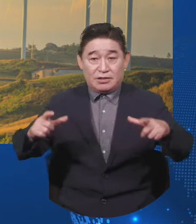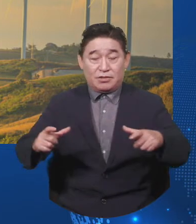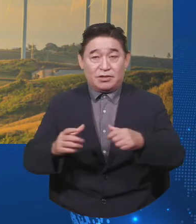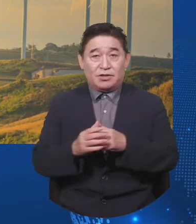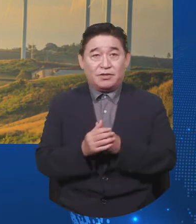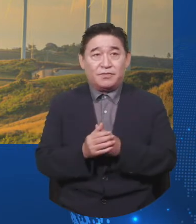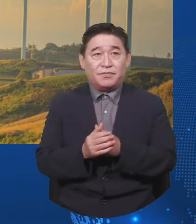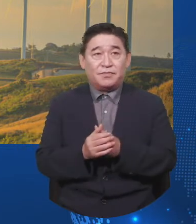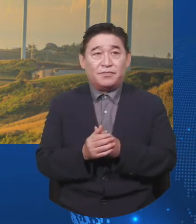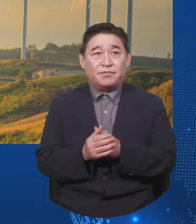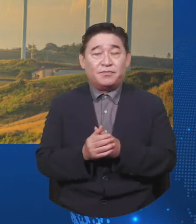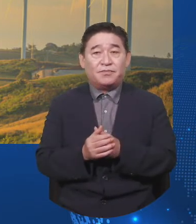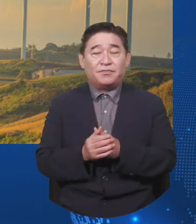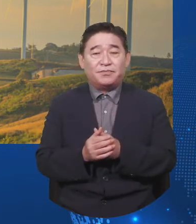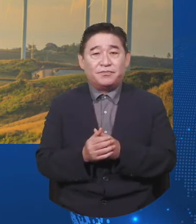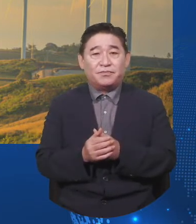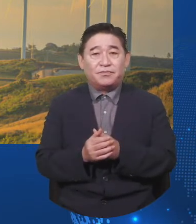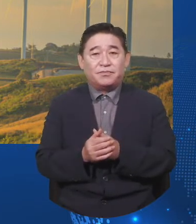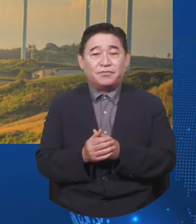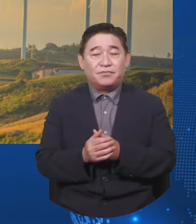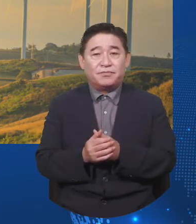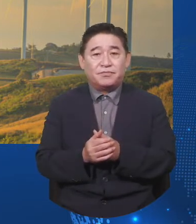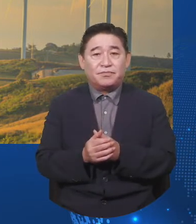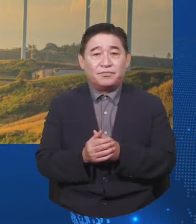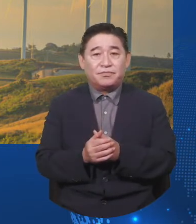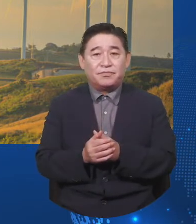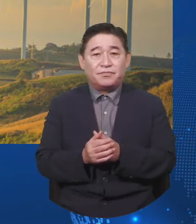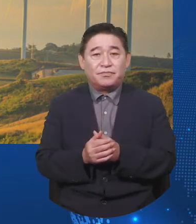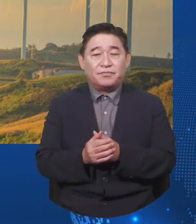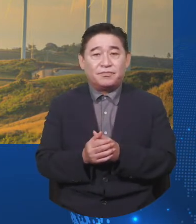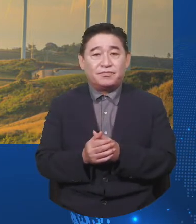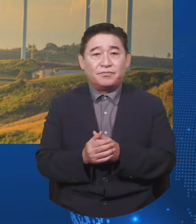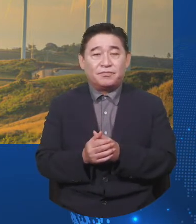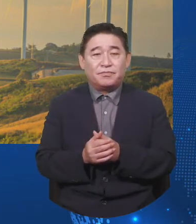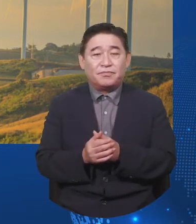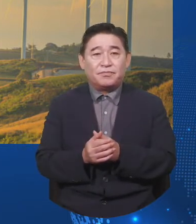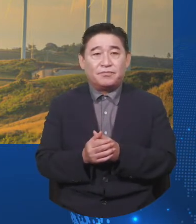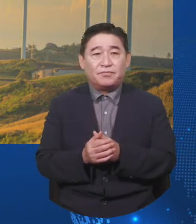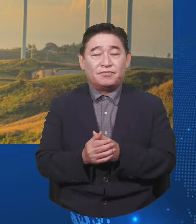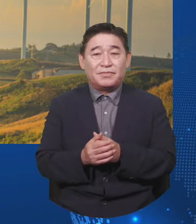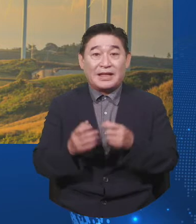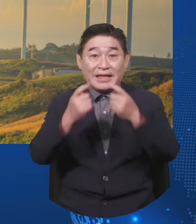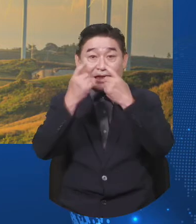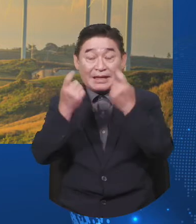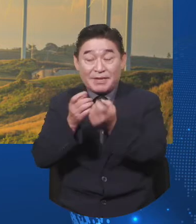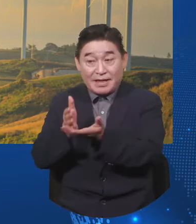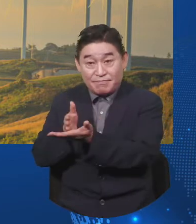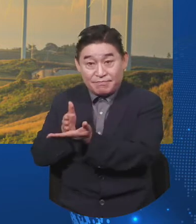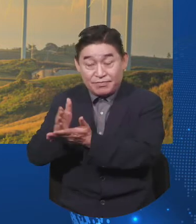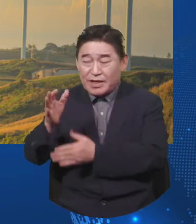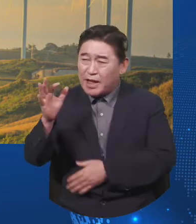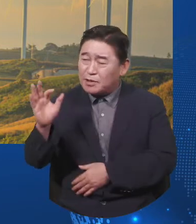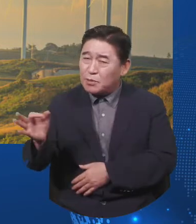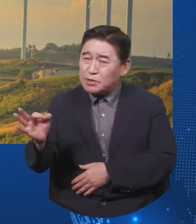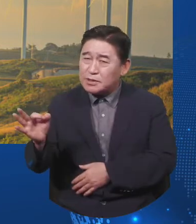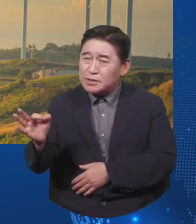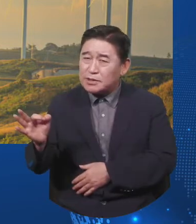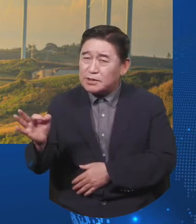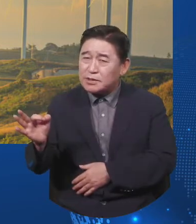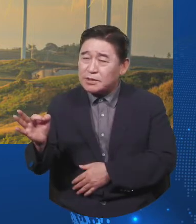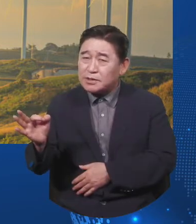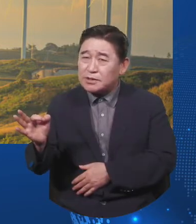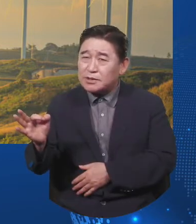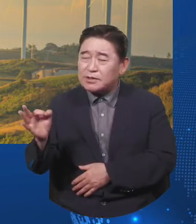has estimated that private finance today accounts for nearly half of energy investments in